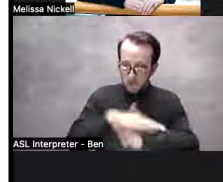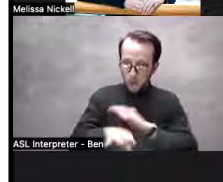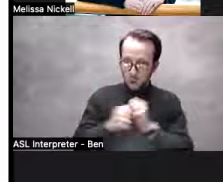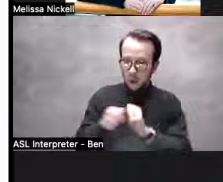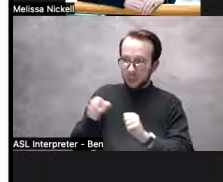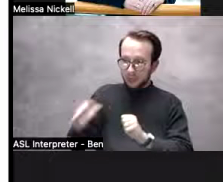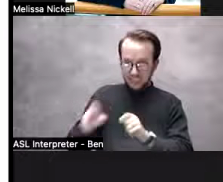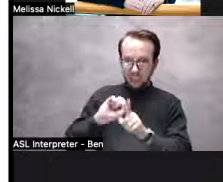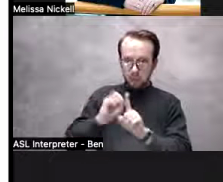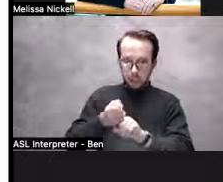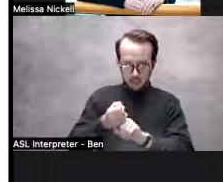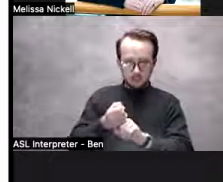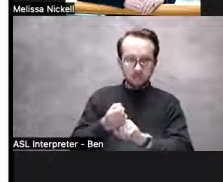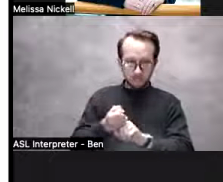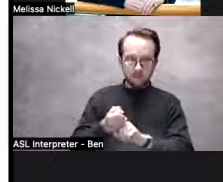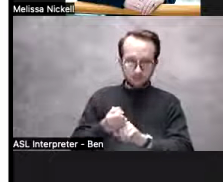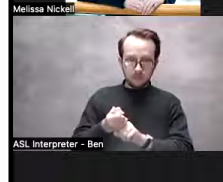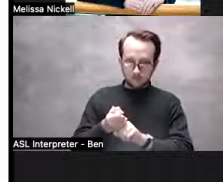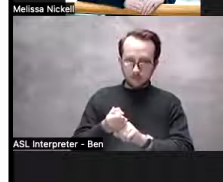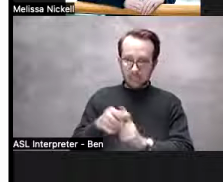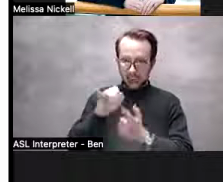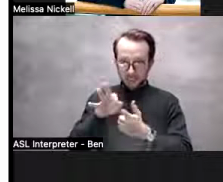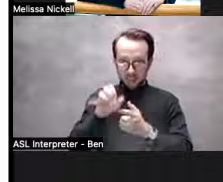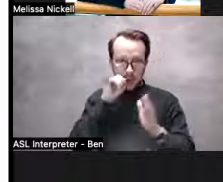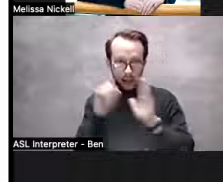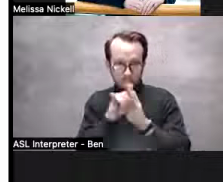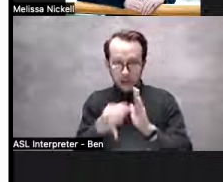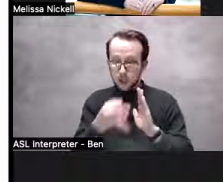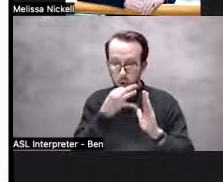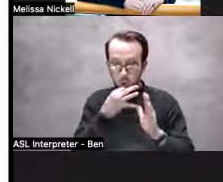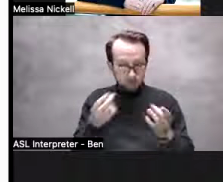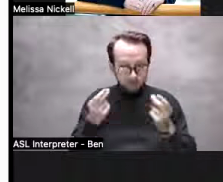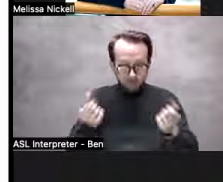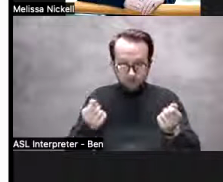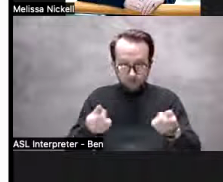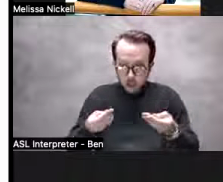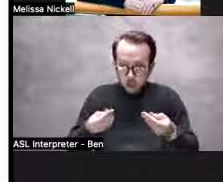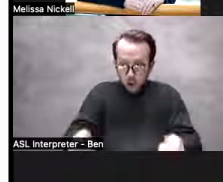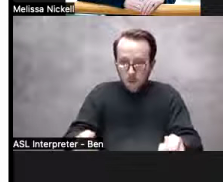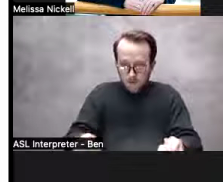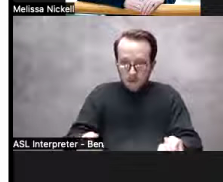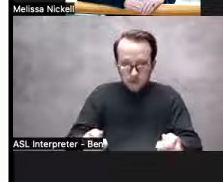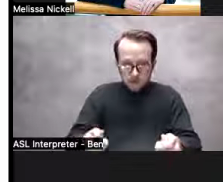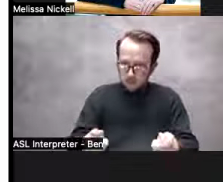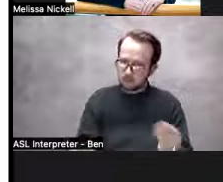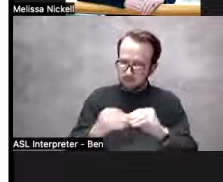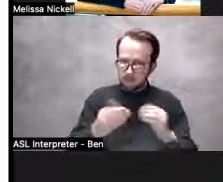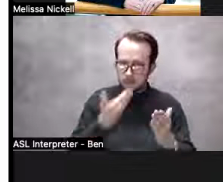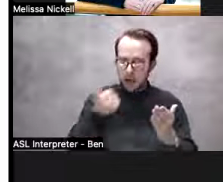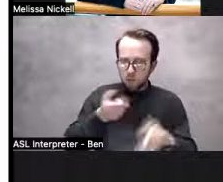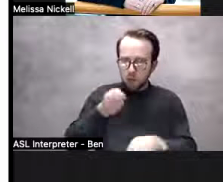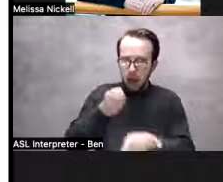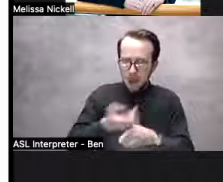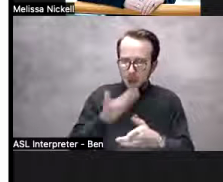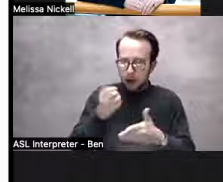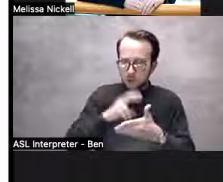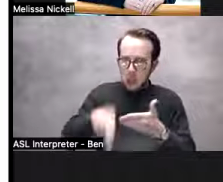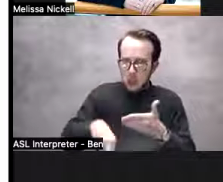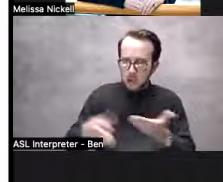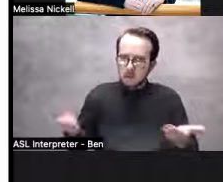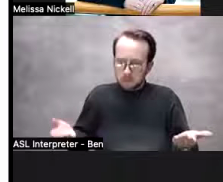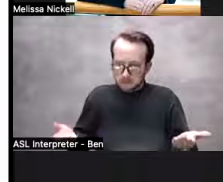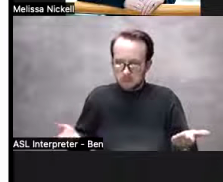this condition here, the sooner you can identify it and try to resolve it mainly through surgery, the better the outcome. And so they're